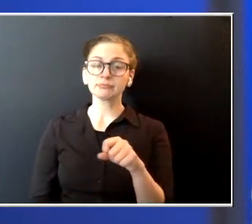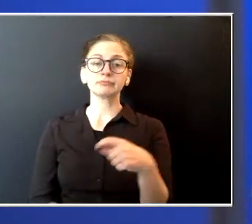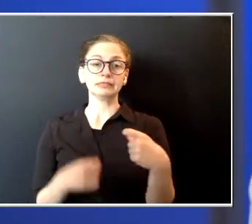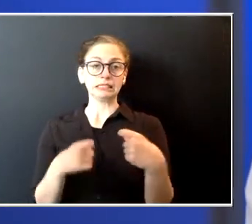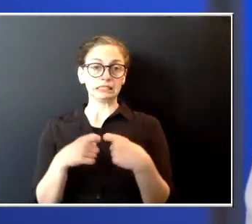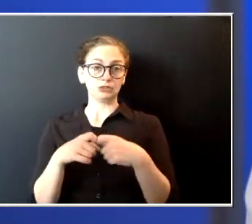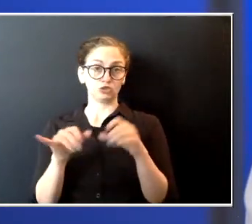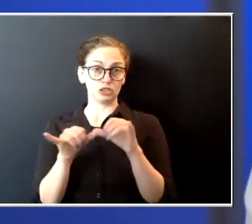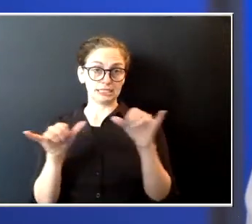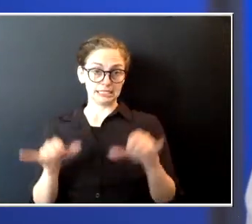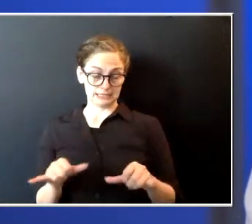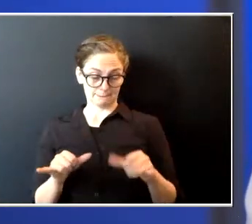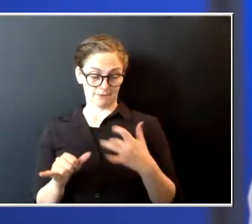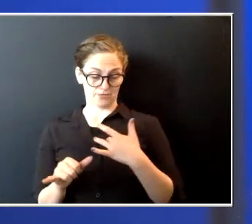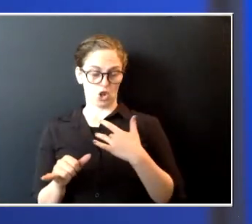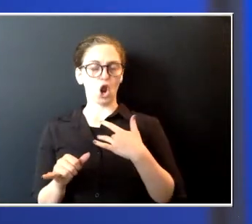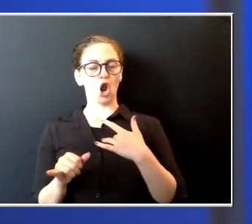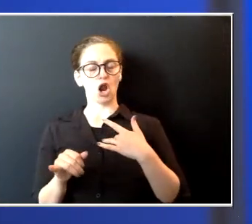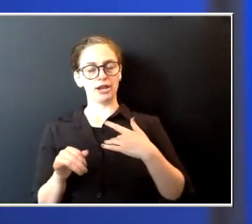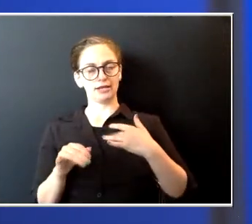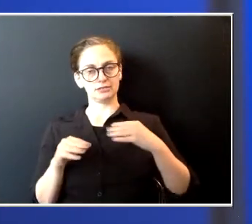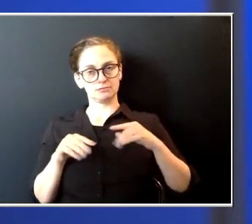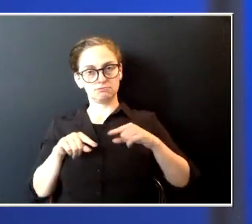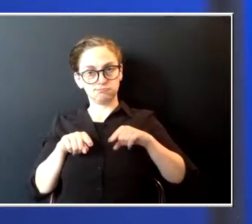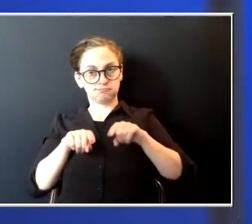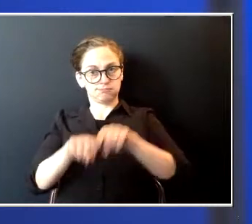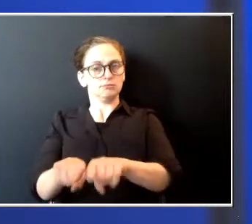this valve. So even whether you have it surgically,